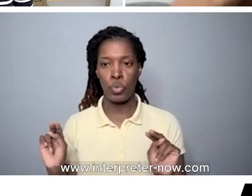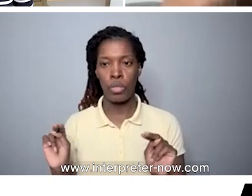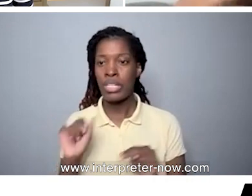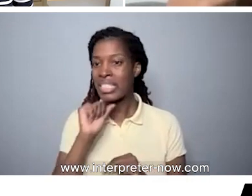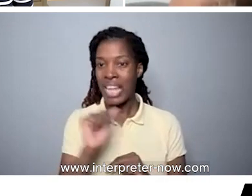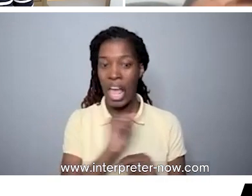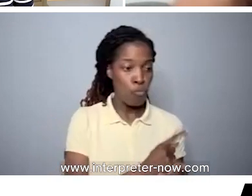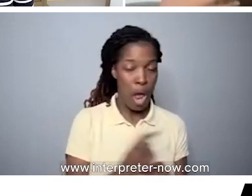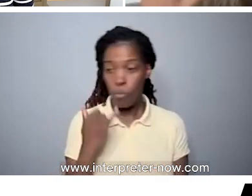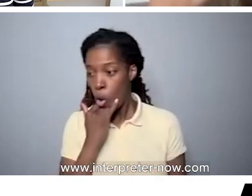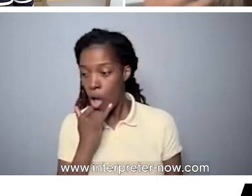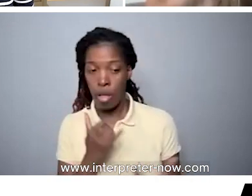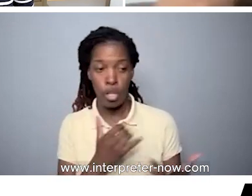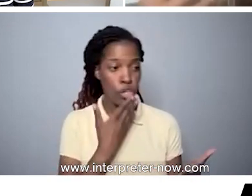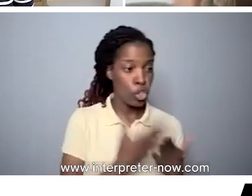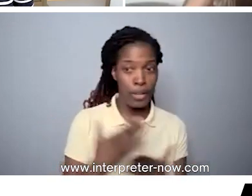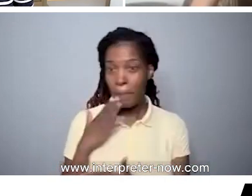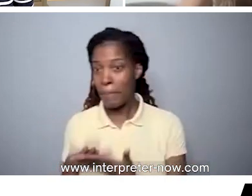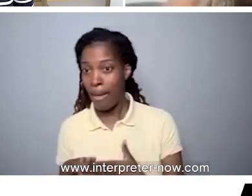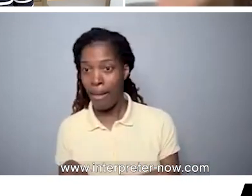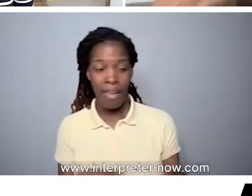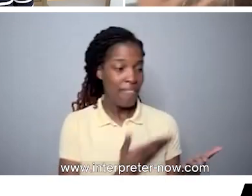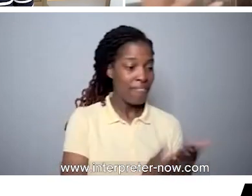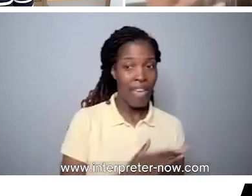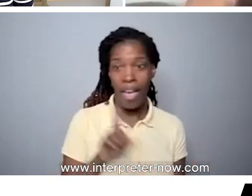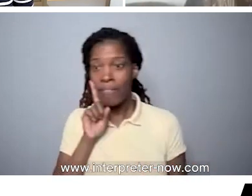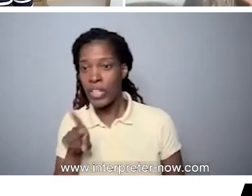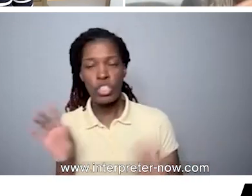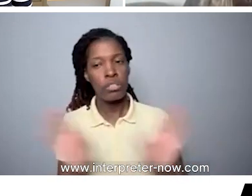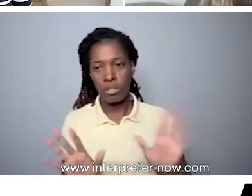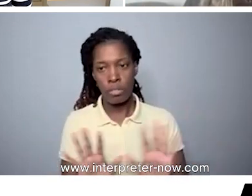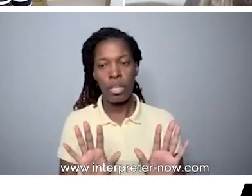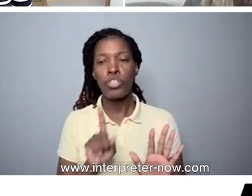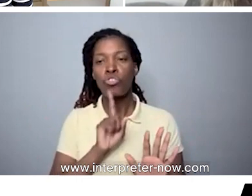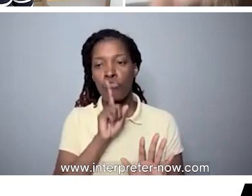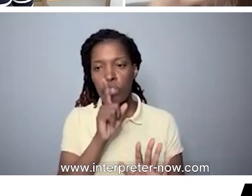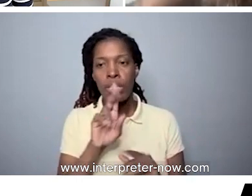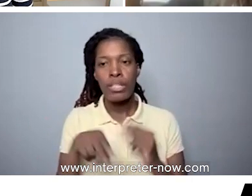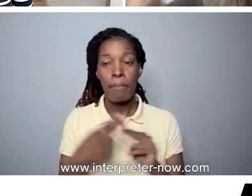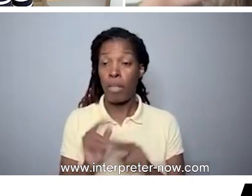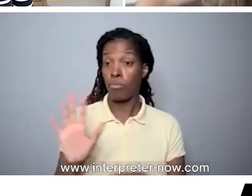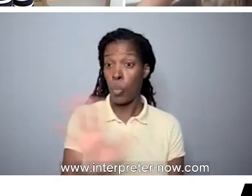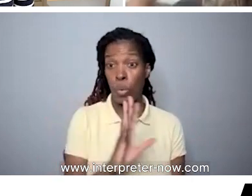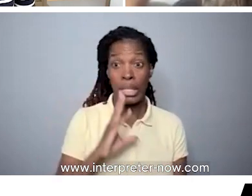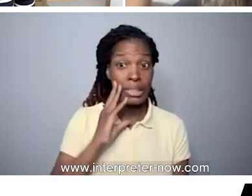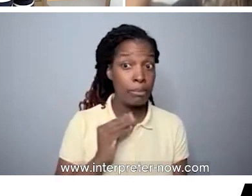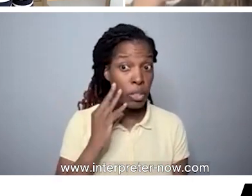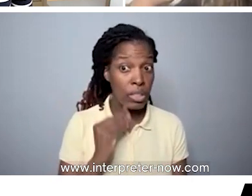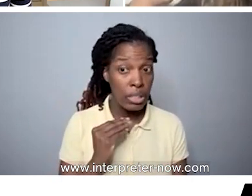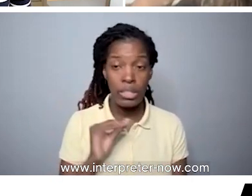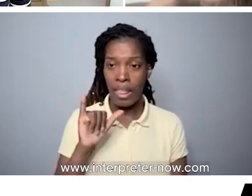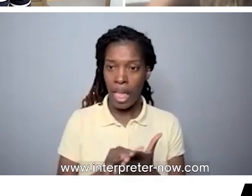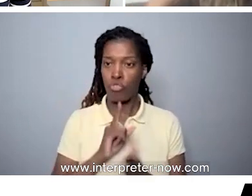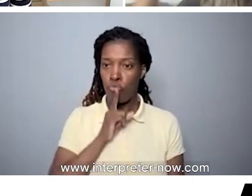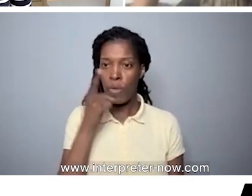about like what you're experiencing, right, is true to you. But also, so that's like interpersonal conflict between